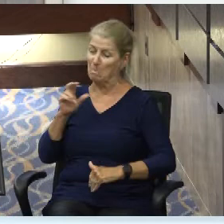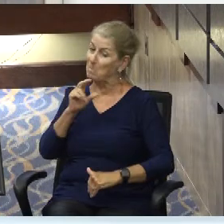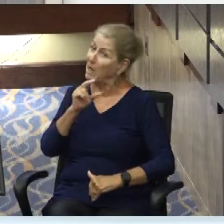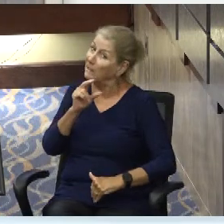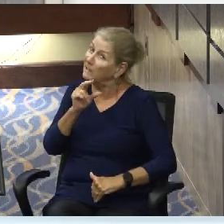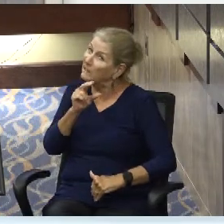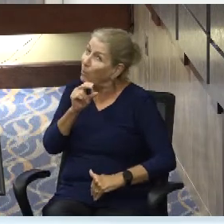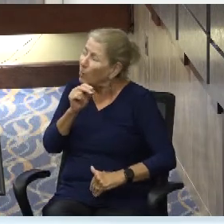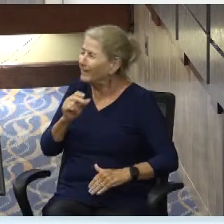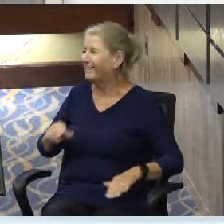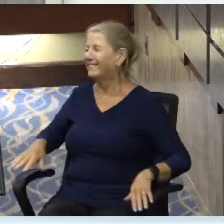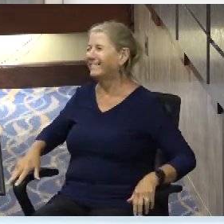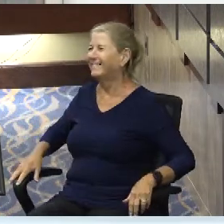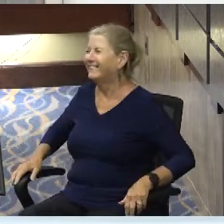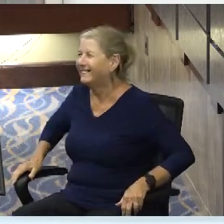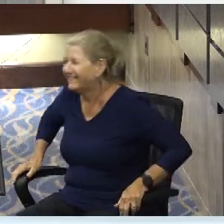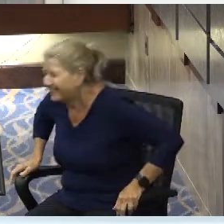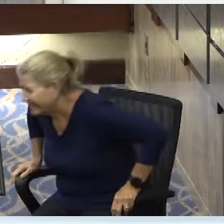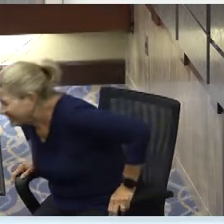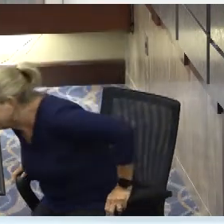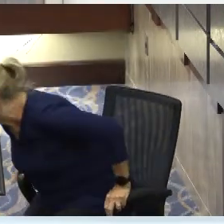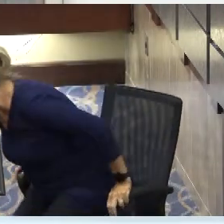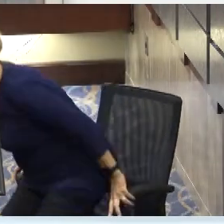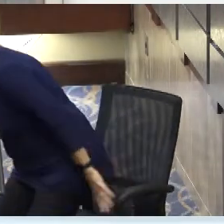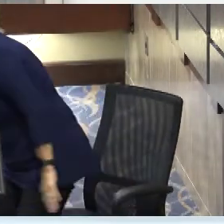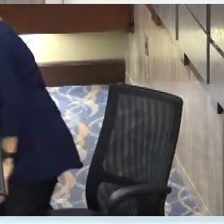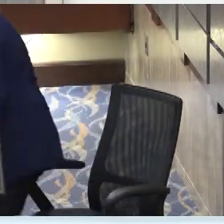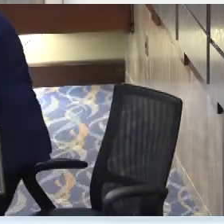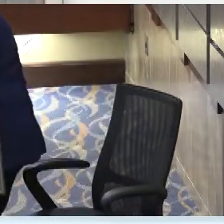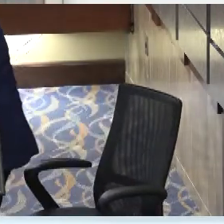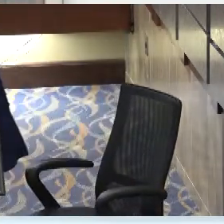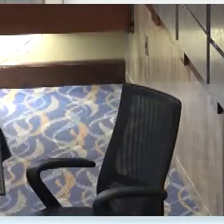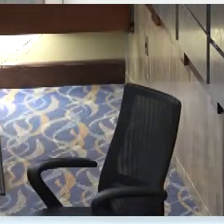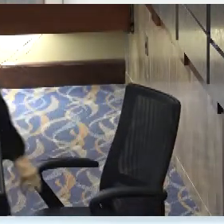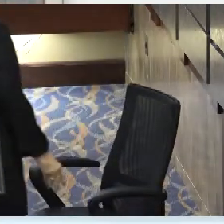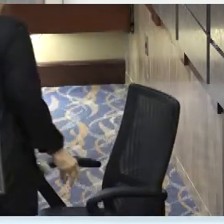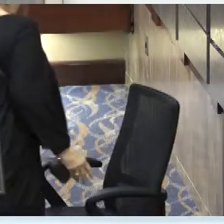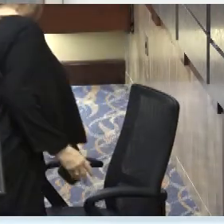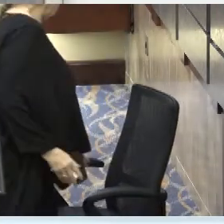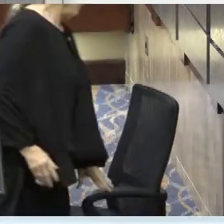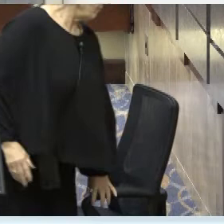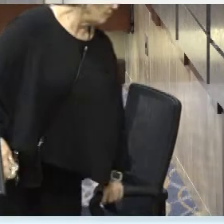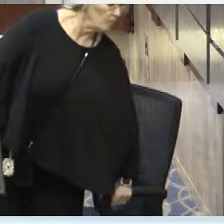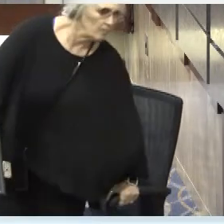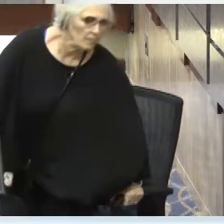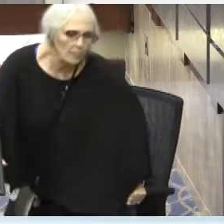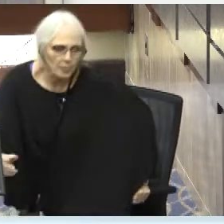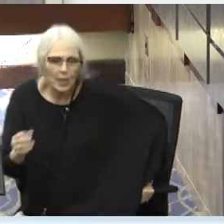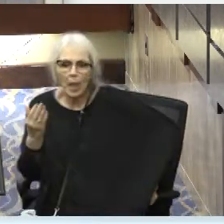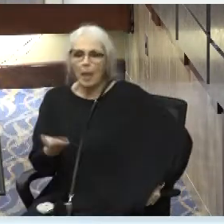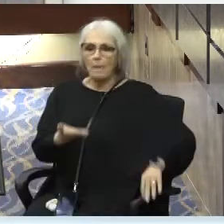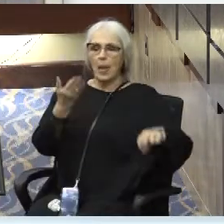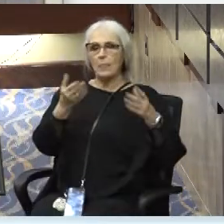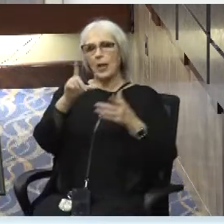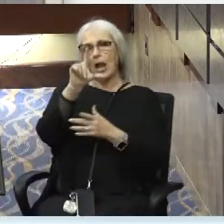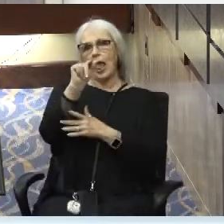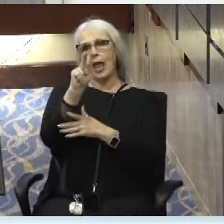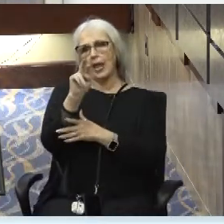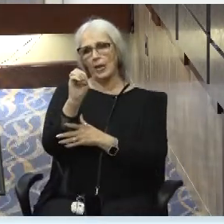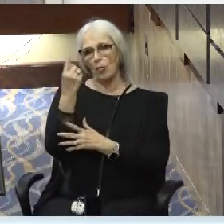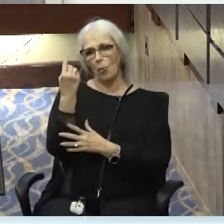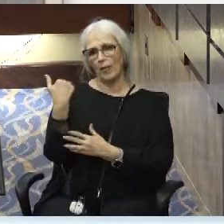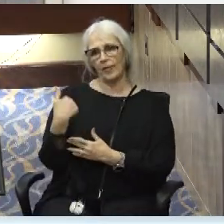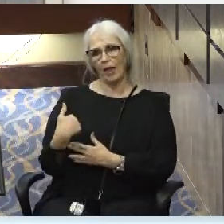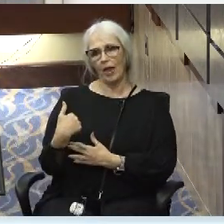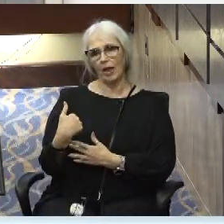No. There should be a lane on each side going forward. It may be that there's a lane on one side,